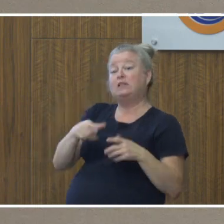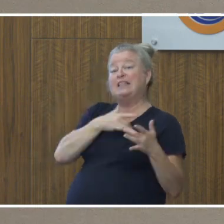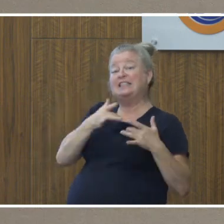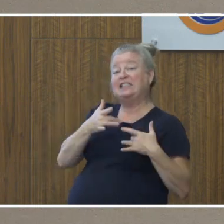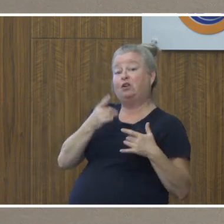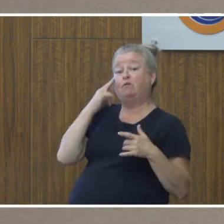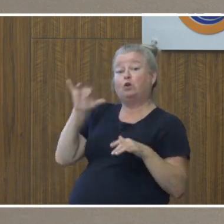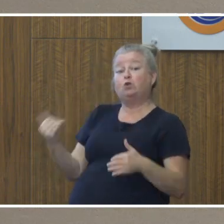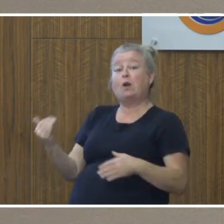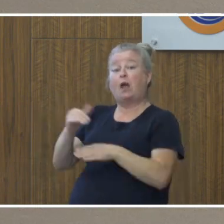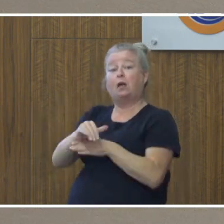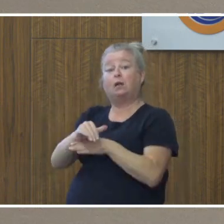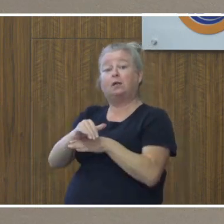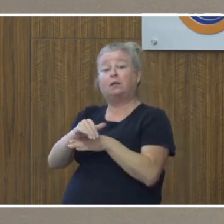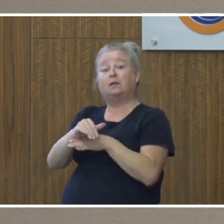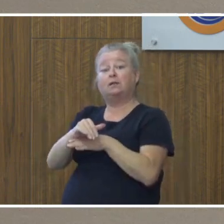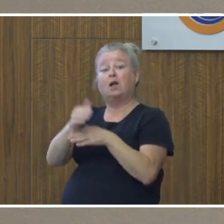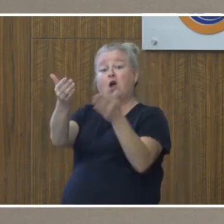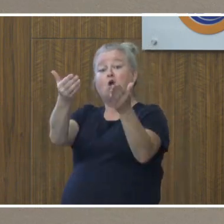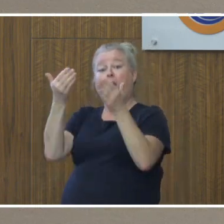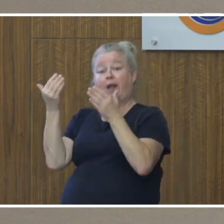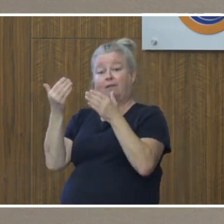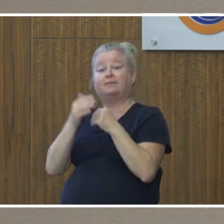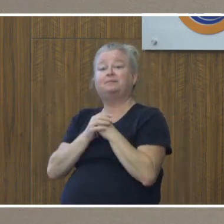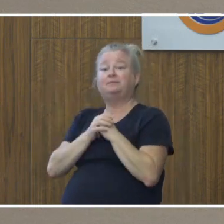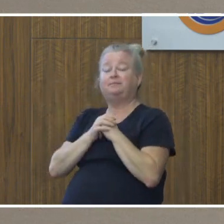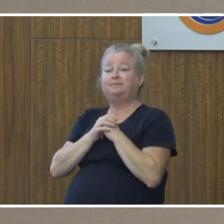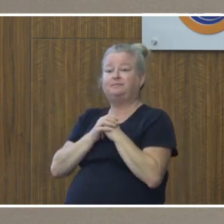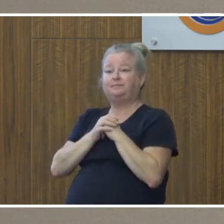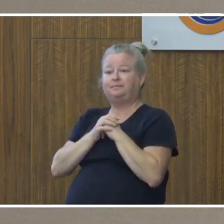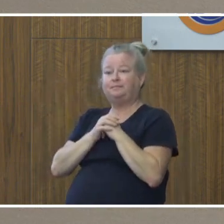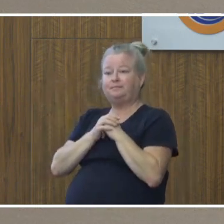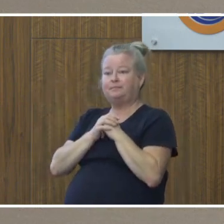tonight? Feel free to come to the podium.